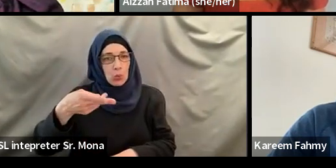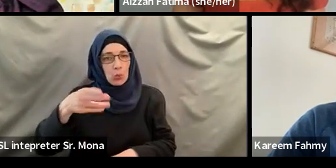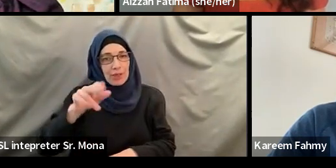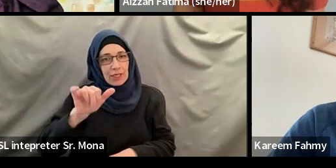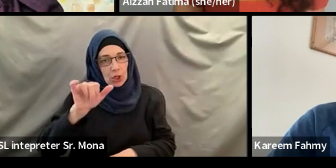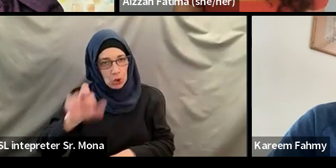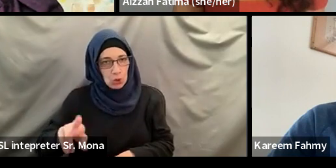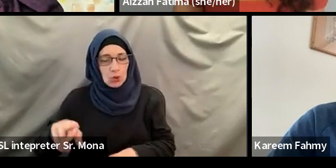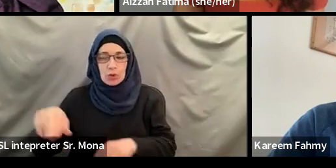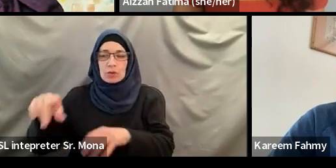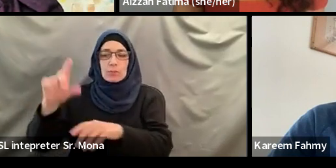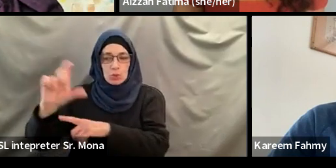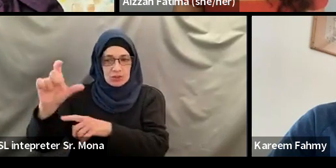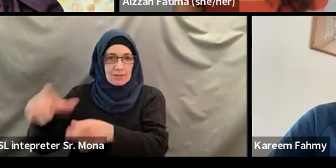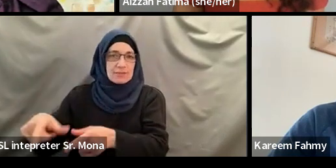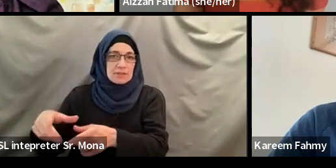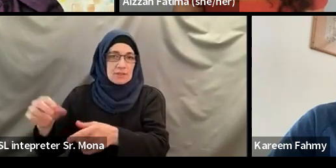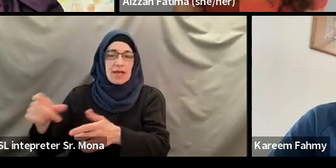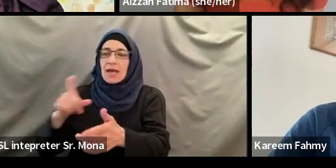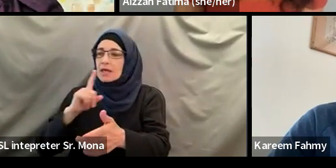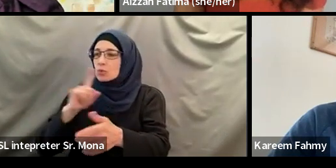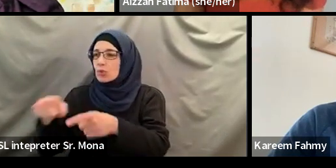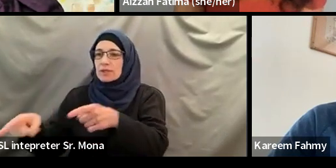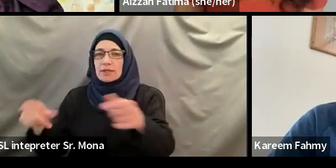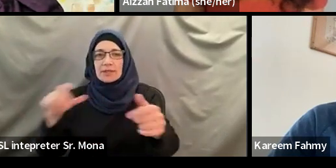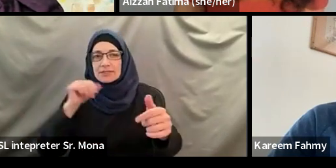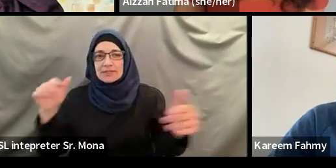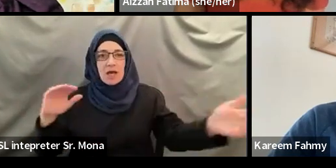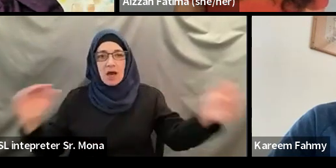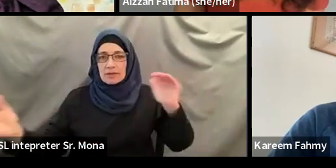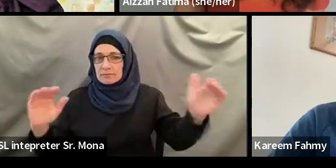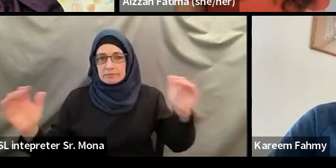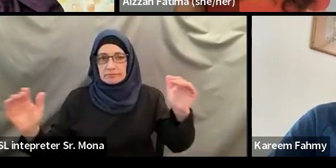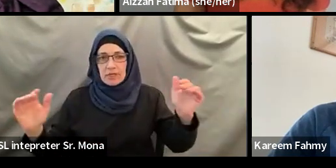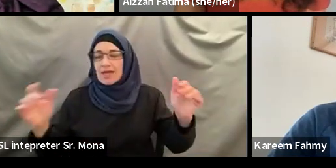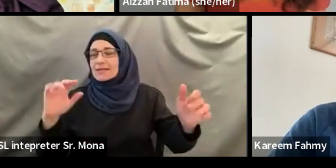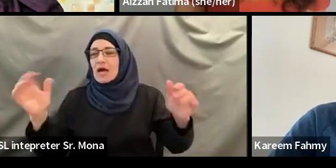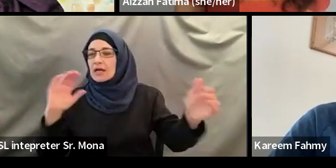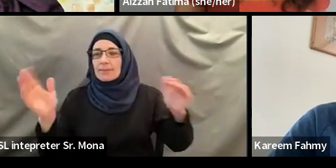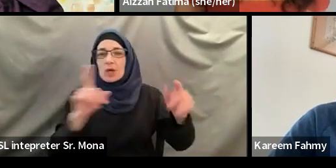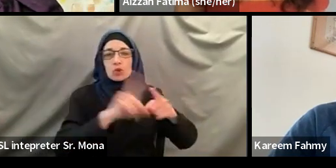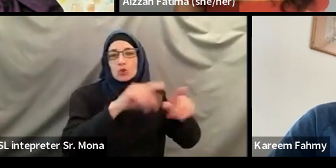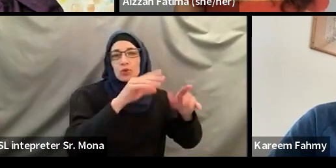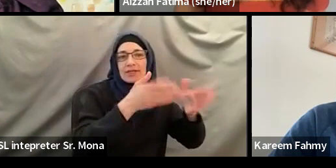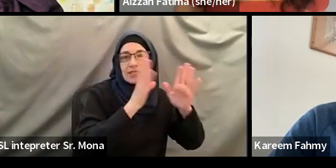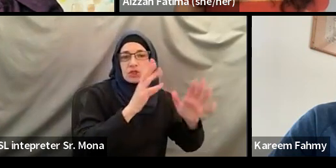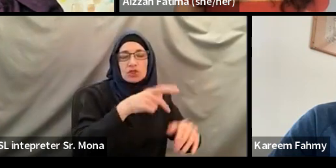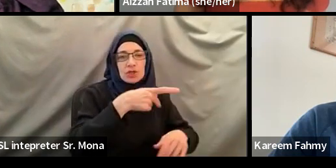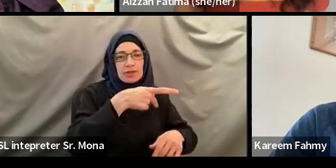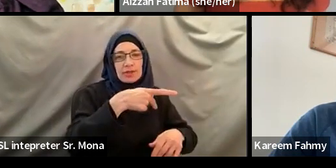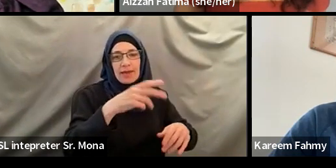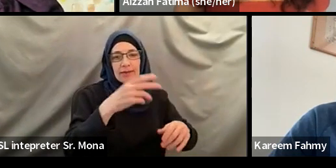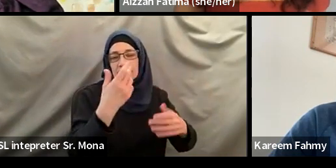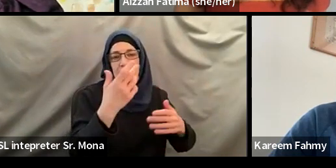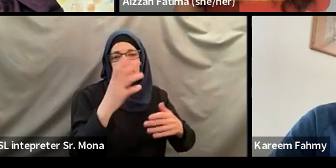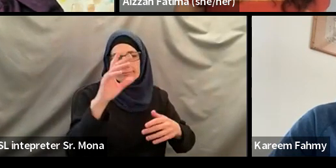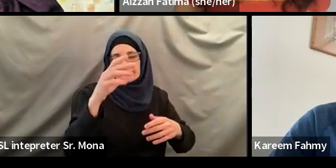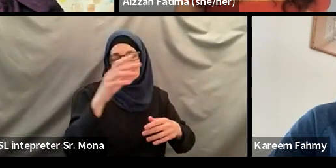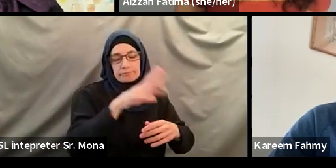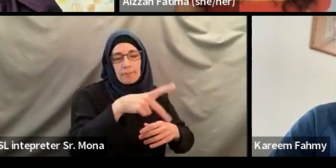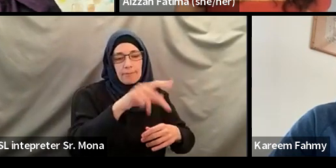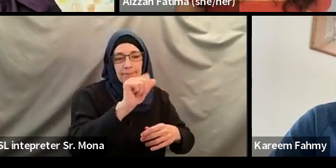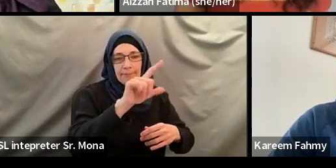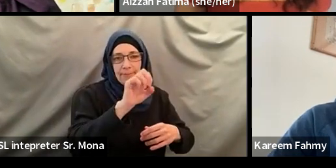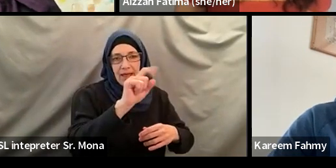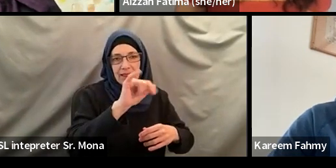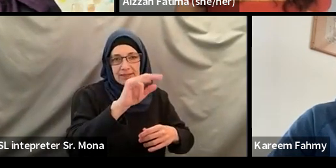to like to Palestine, which, by the way, free Palestine, free Palestine, free Palestine. But, you know, like it's just doesn't get brought